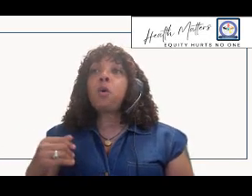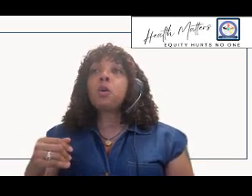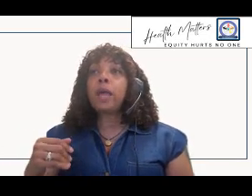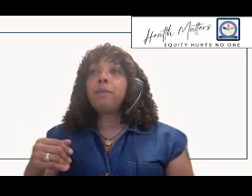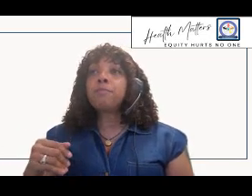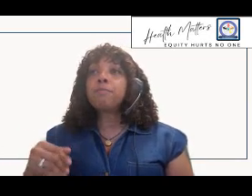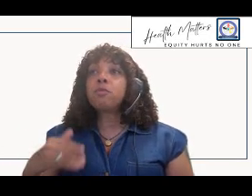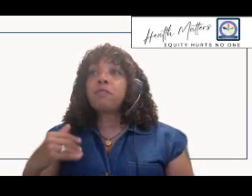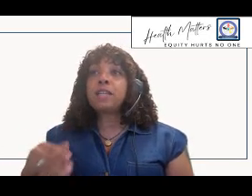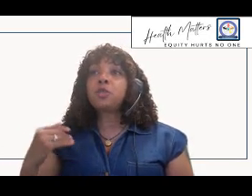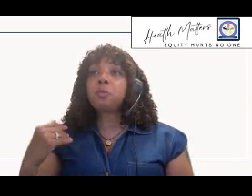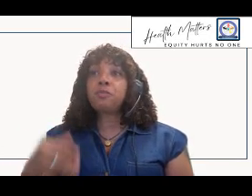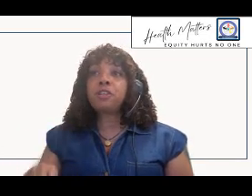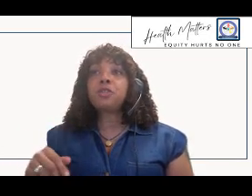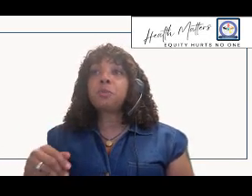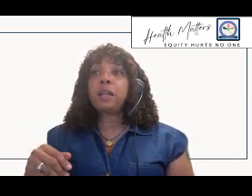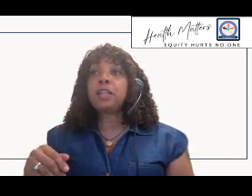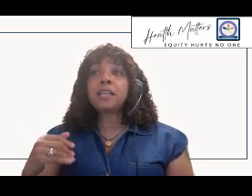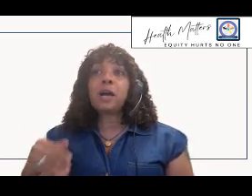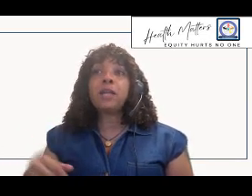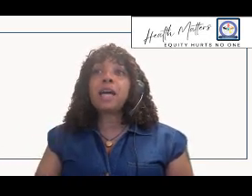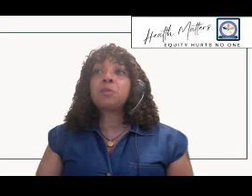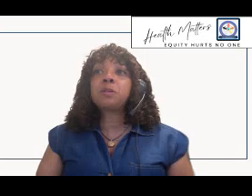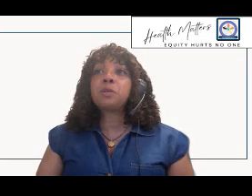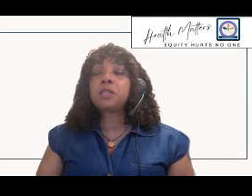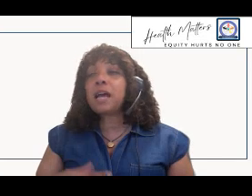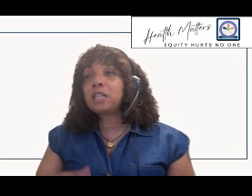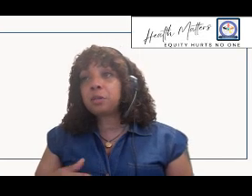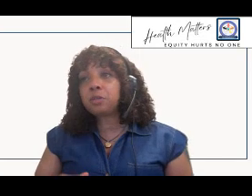SB 408 revises provisions related to county